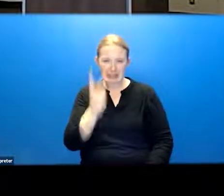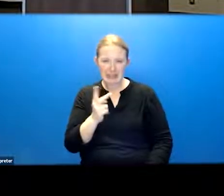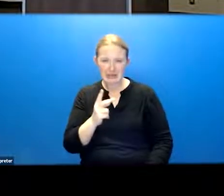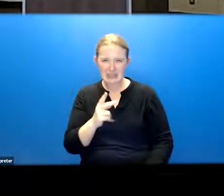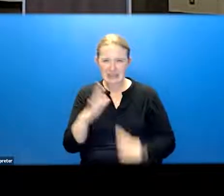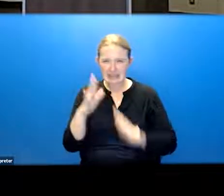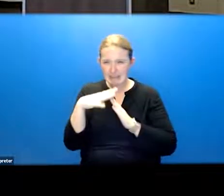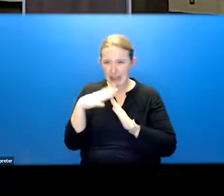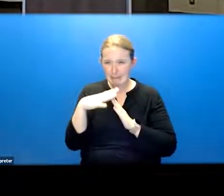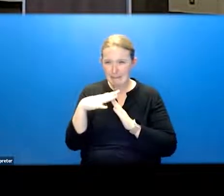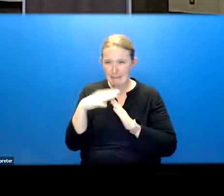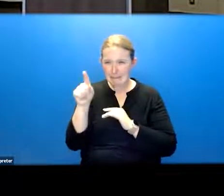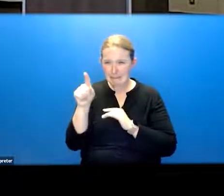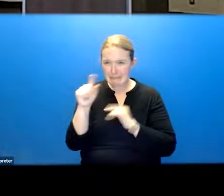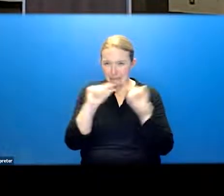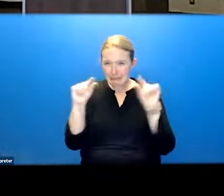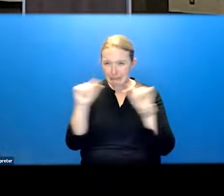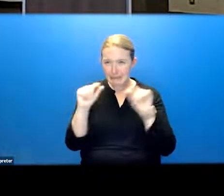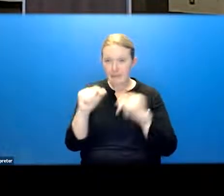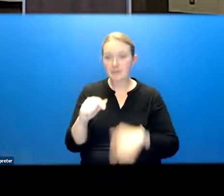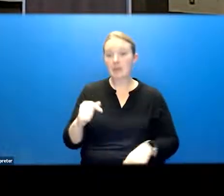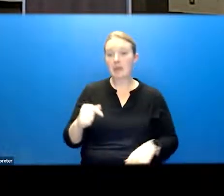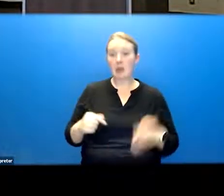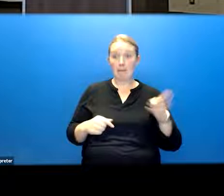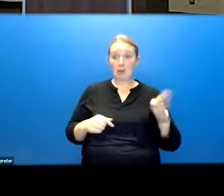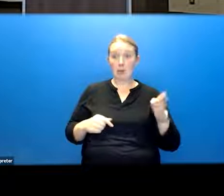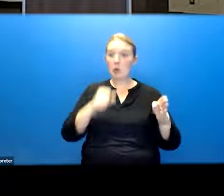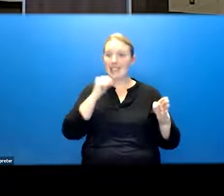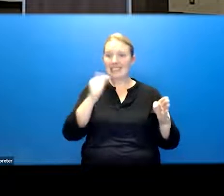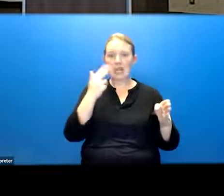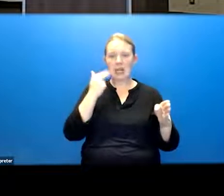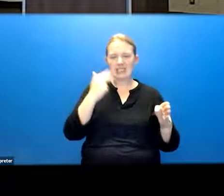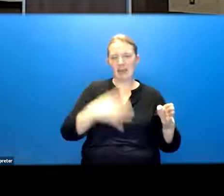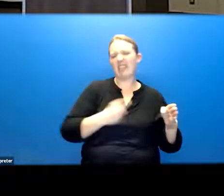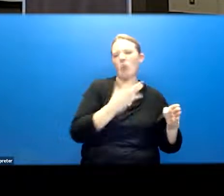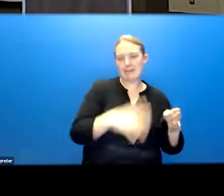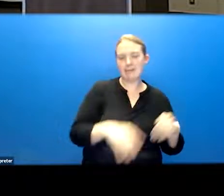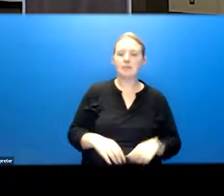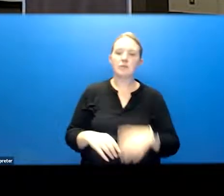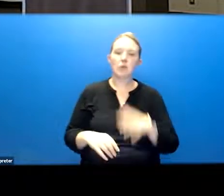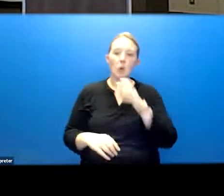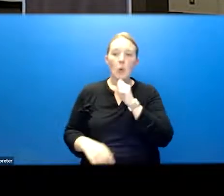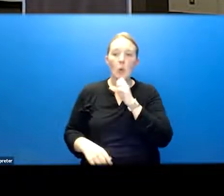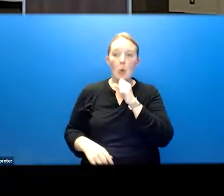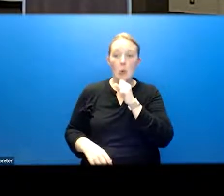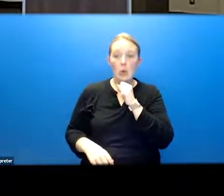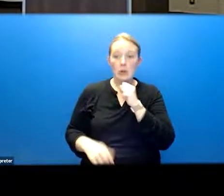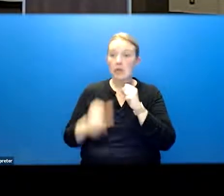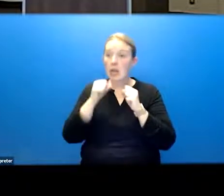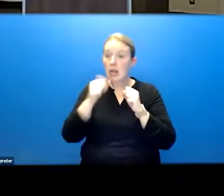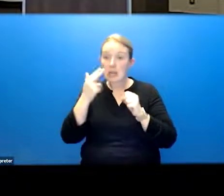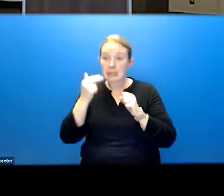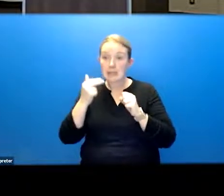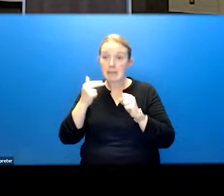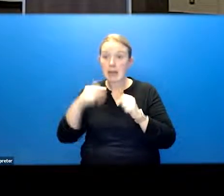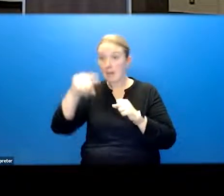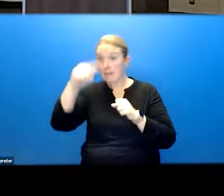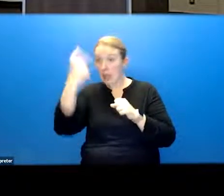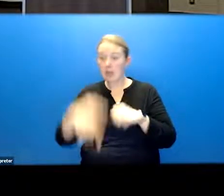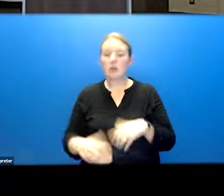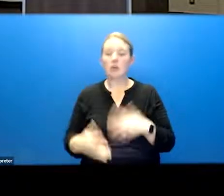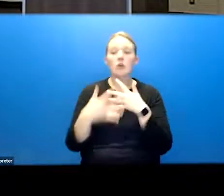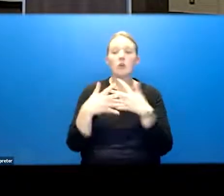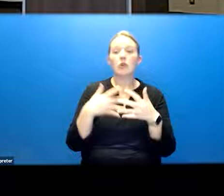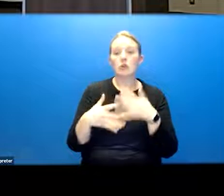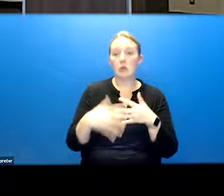top bar, but blue is non-Hispanic white, orange is non-Hispanic Black, gray